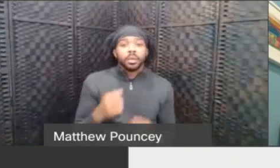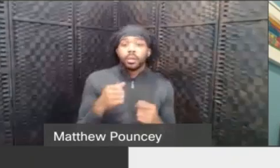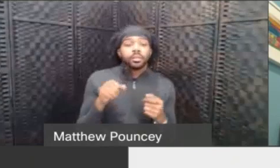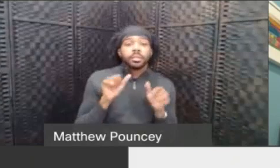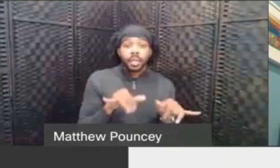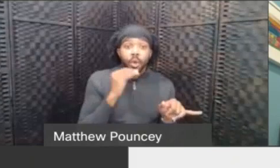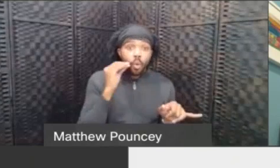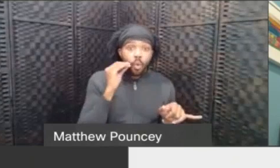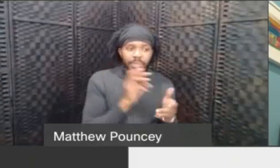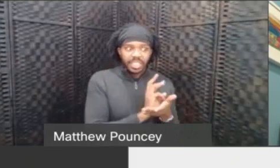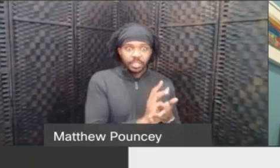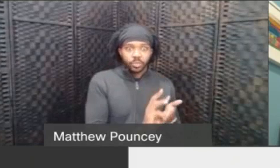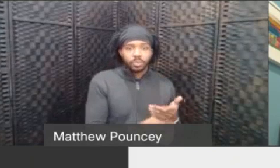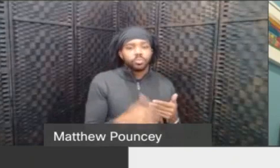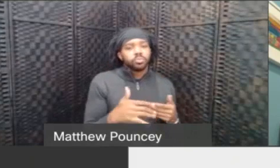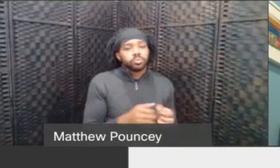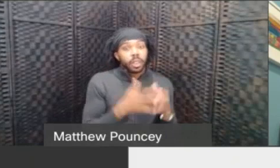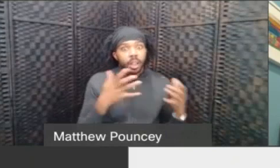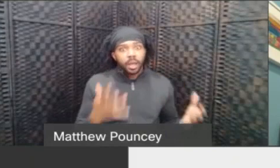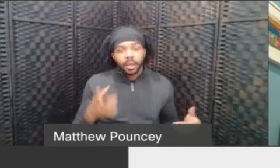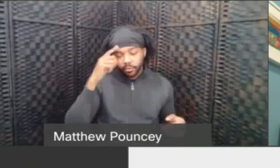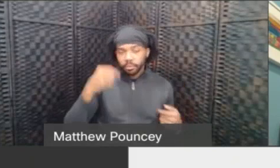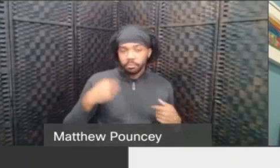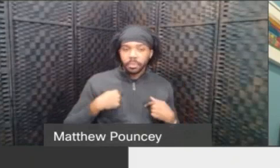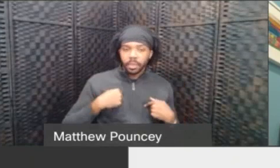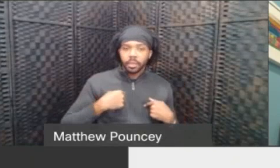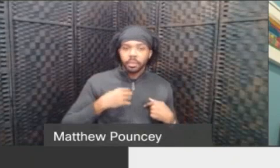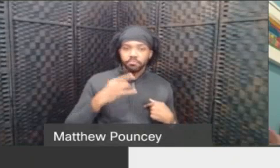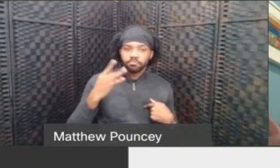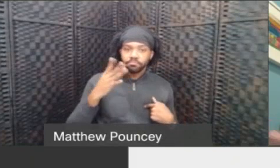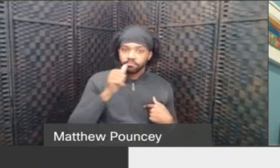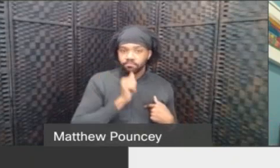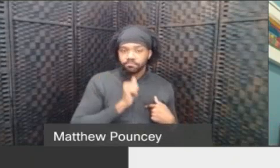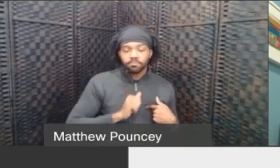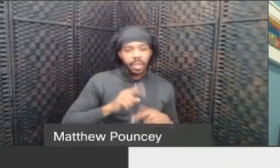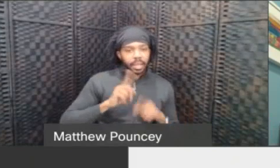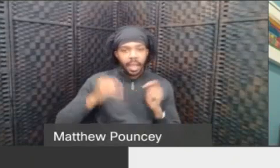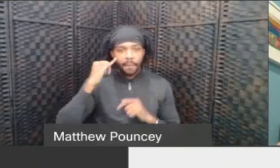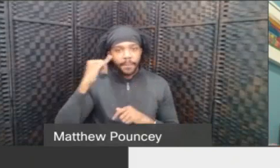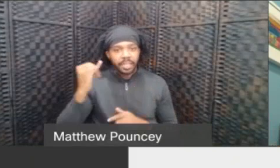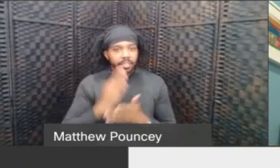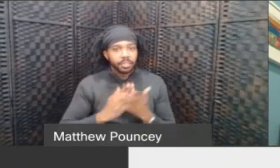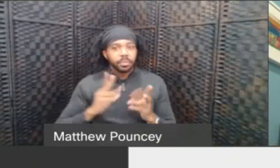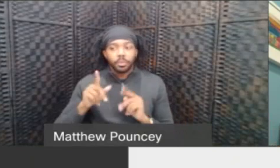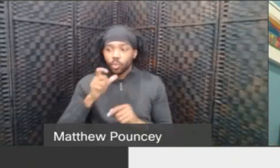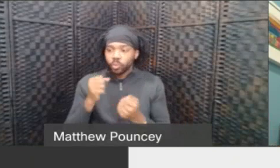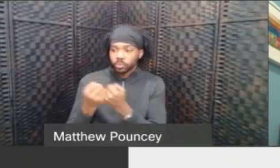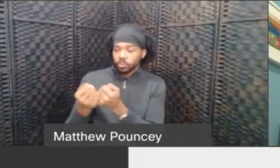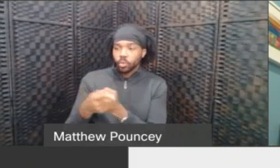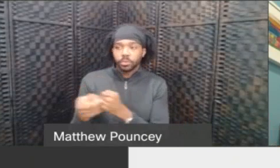was a lot for me. So I cannot imagine for some of the folks we support having to